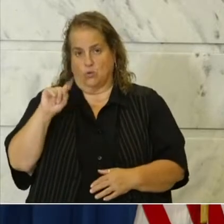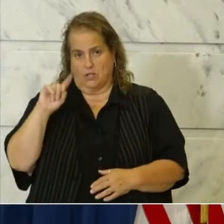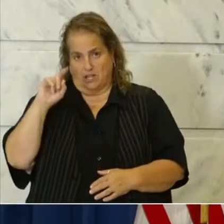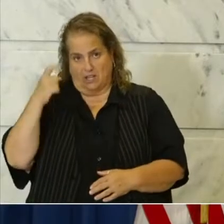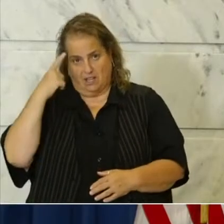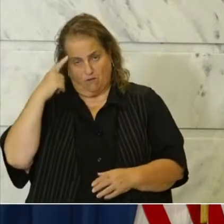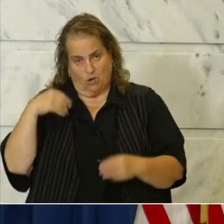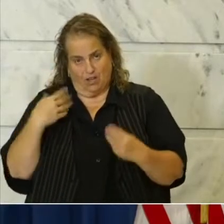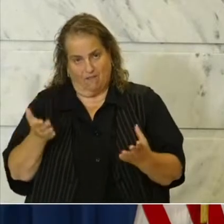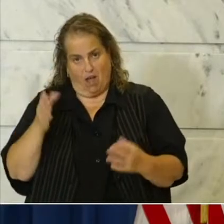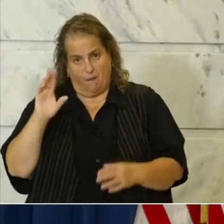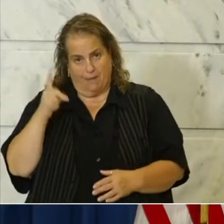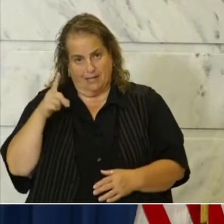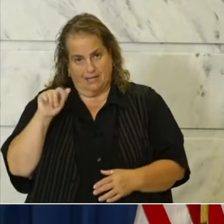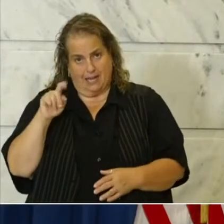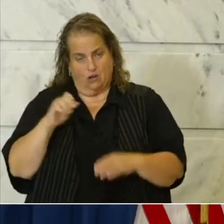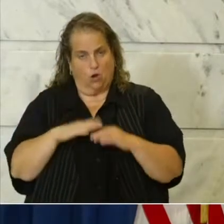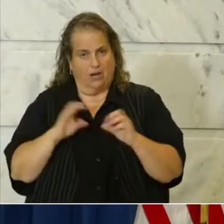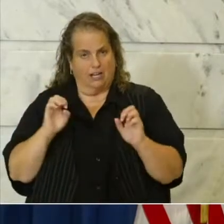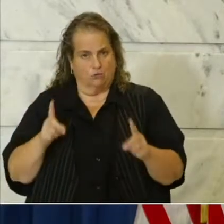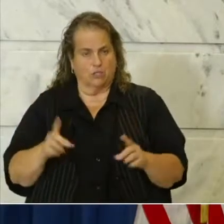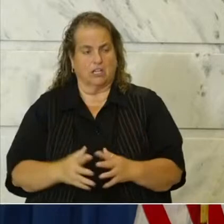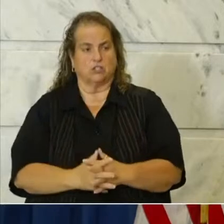an update on education.